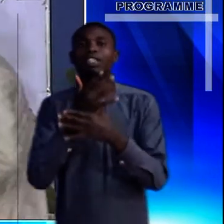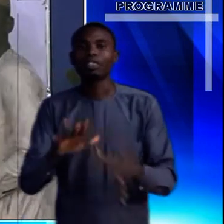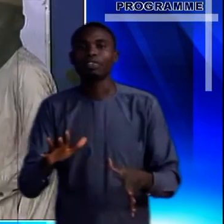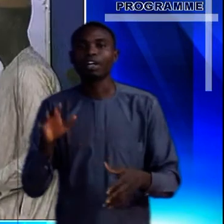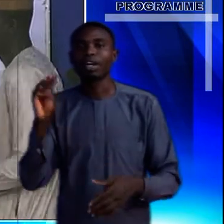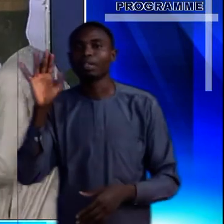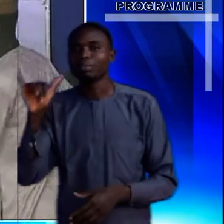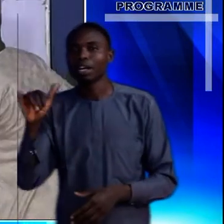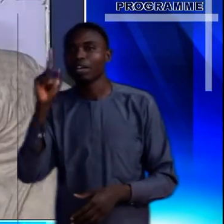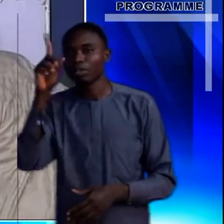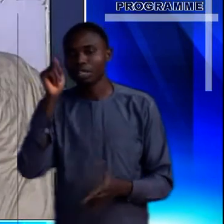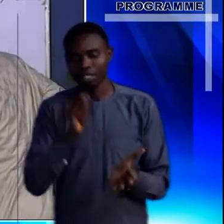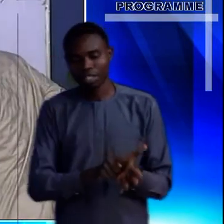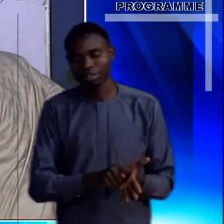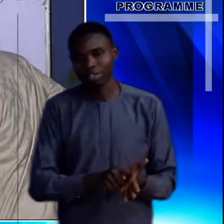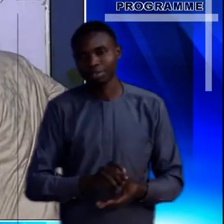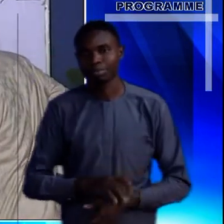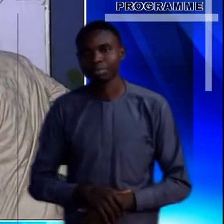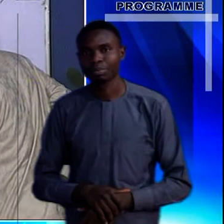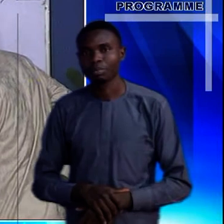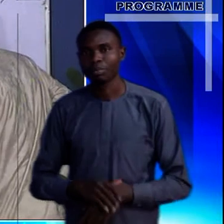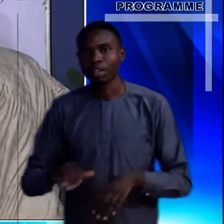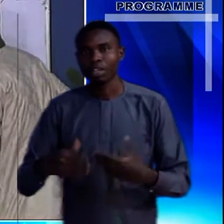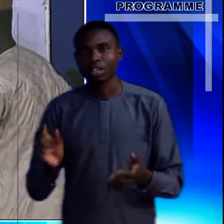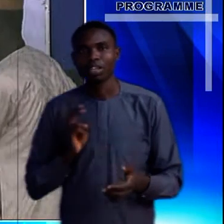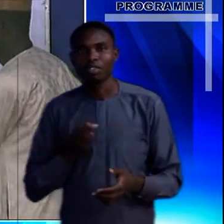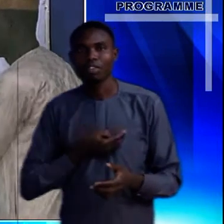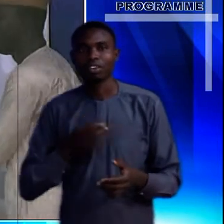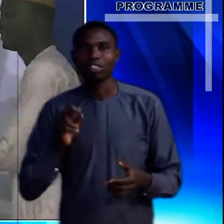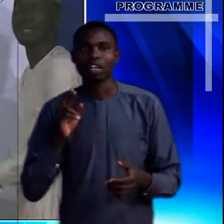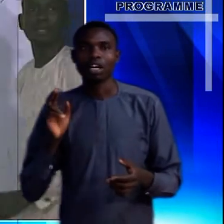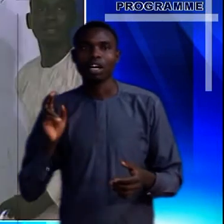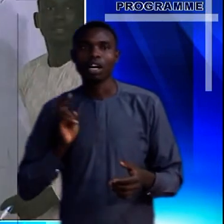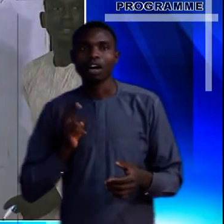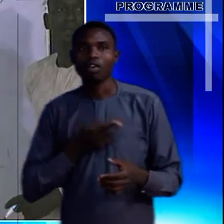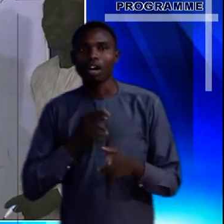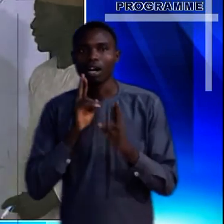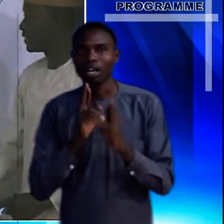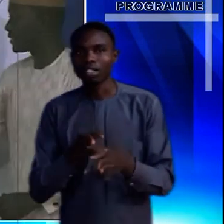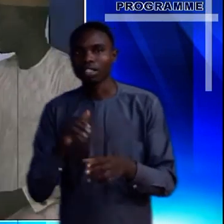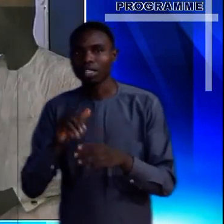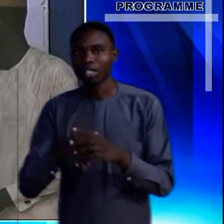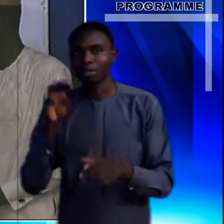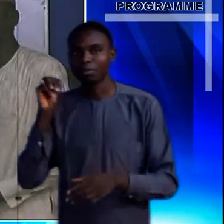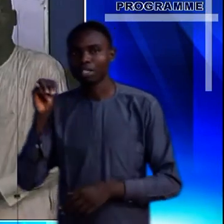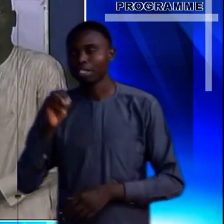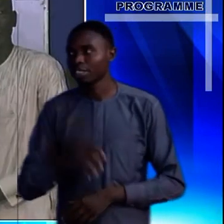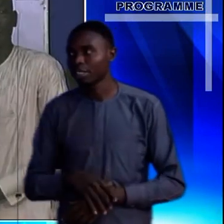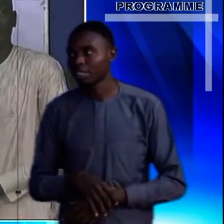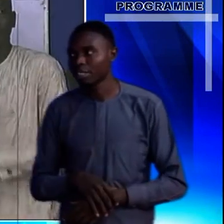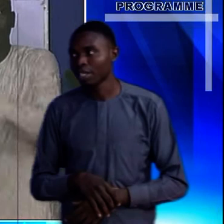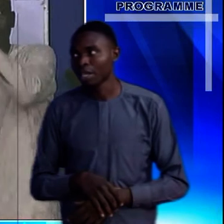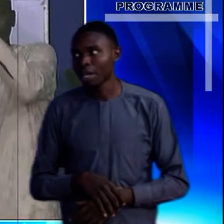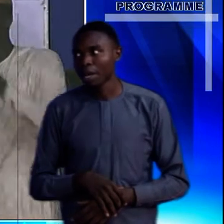1000 give us our answer in meters. Because this 30 is in